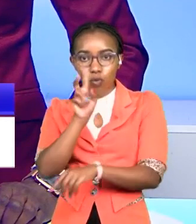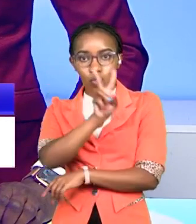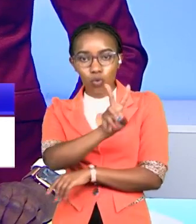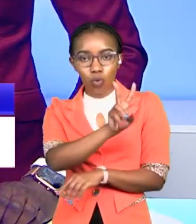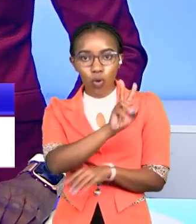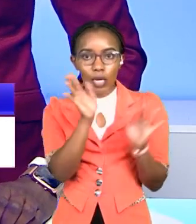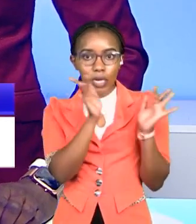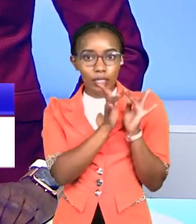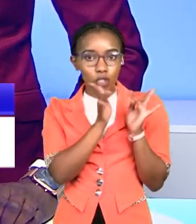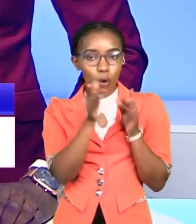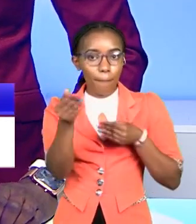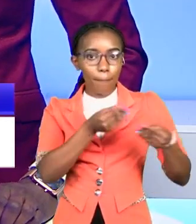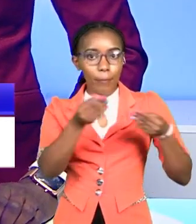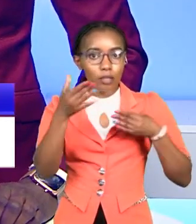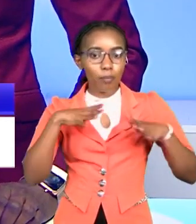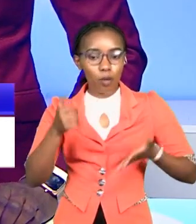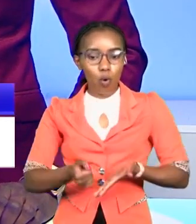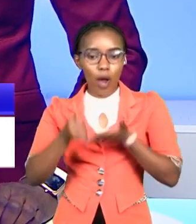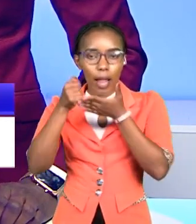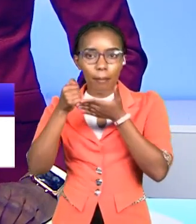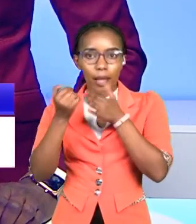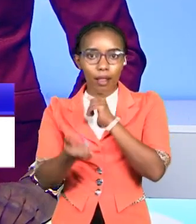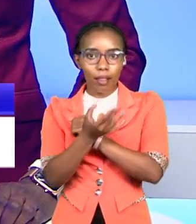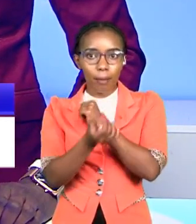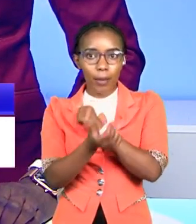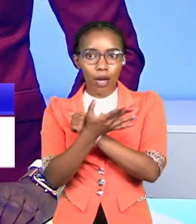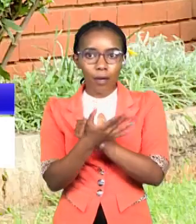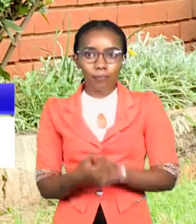digital entrepreneurs who helps us break it down.